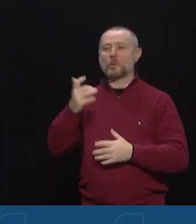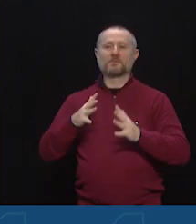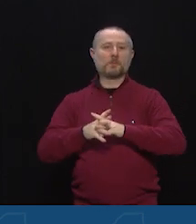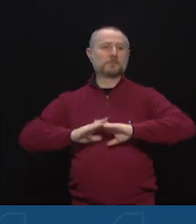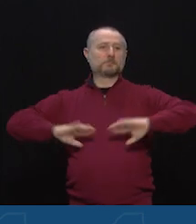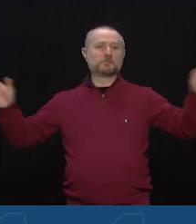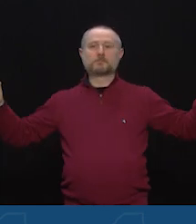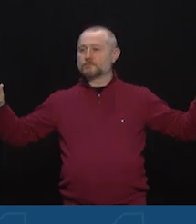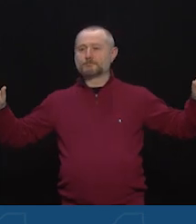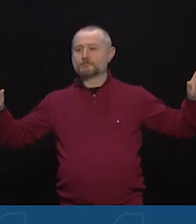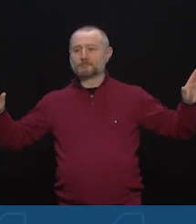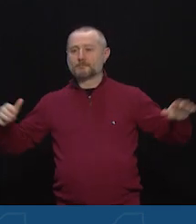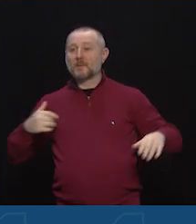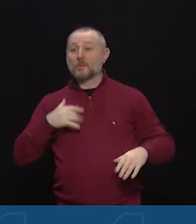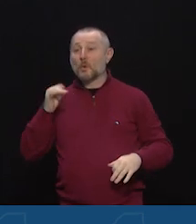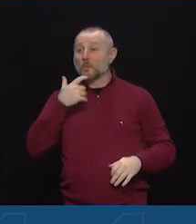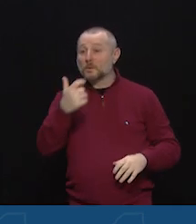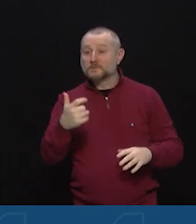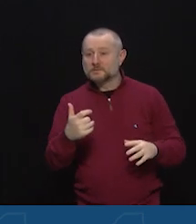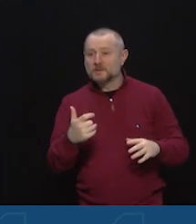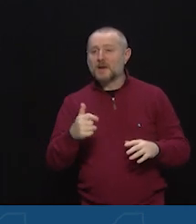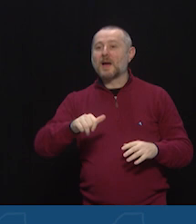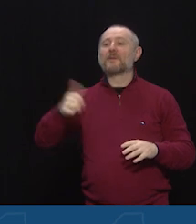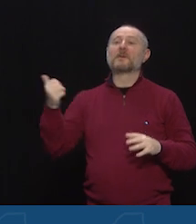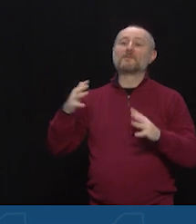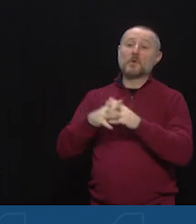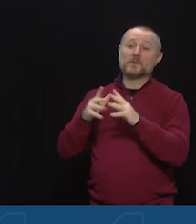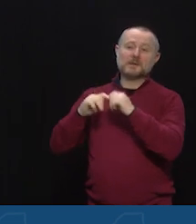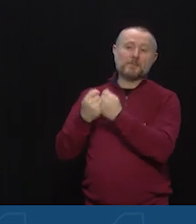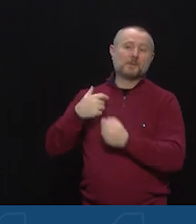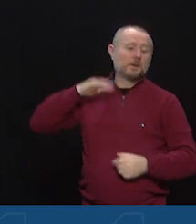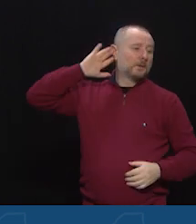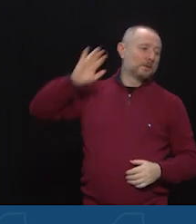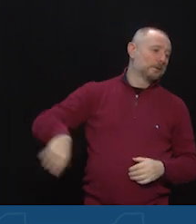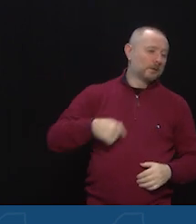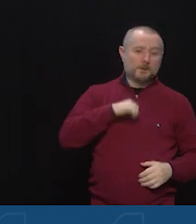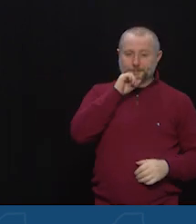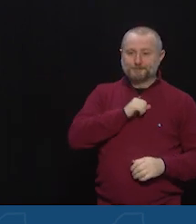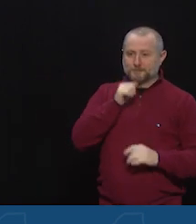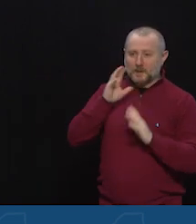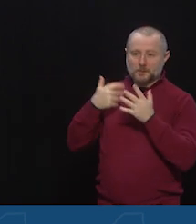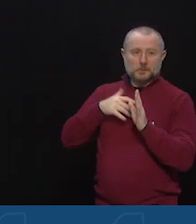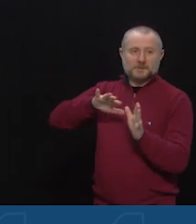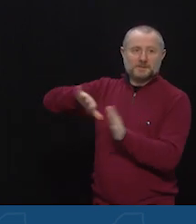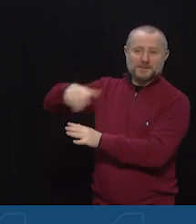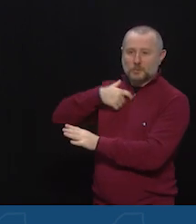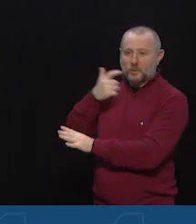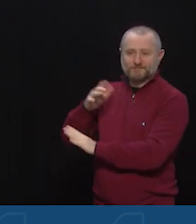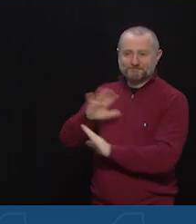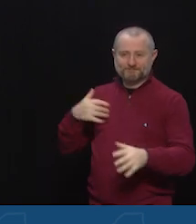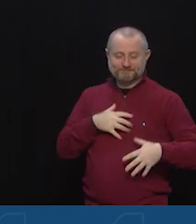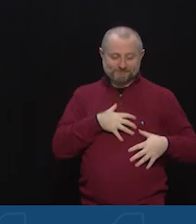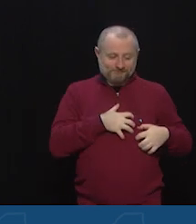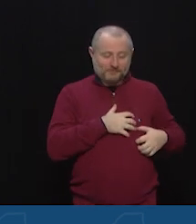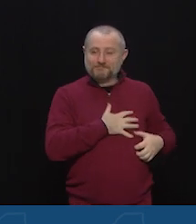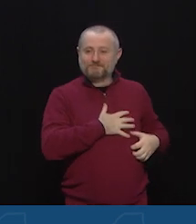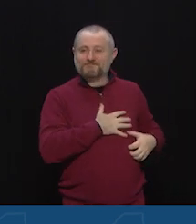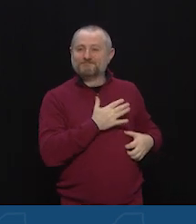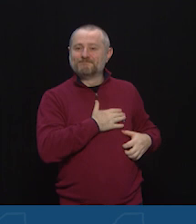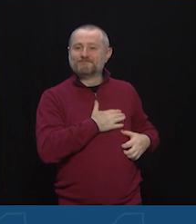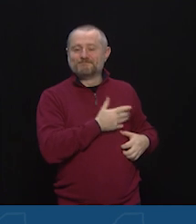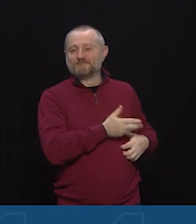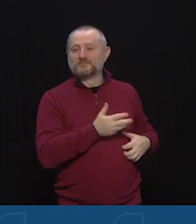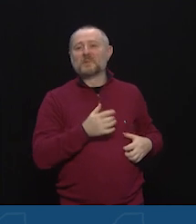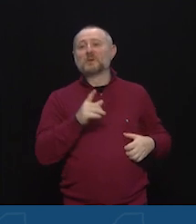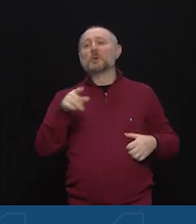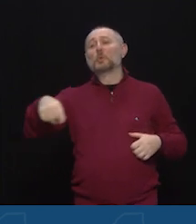So if you want to watch those other teams, I don't really care right now. It's a little hard to talk about. So stay home, watch some football. Watch